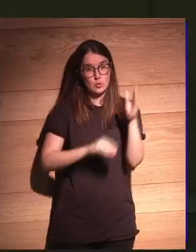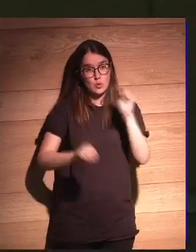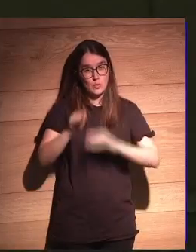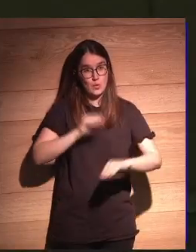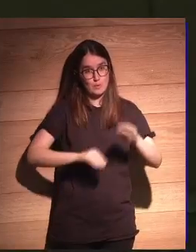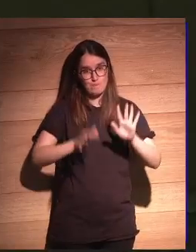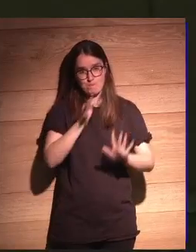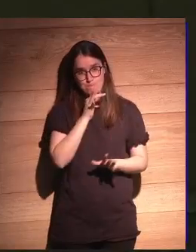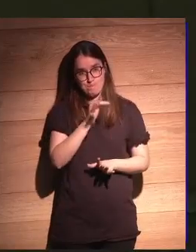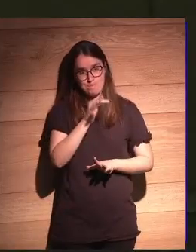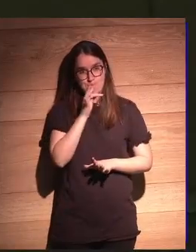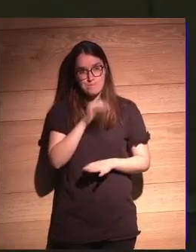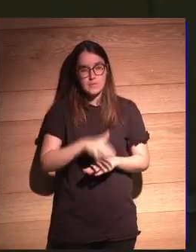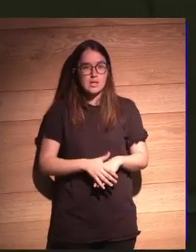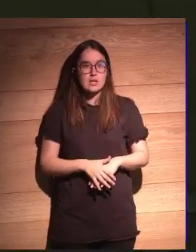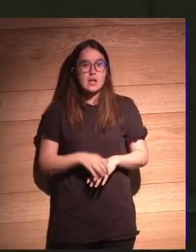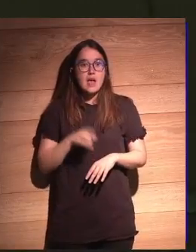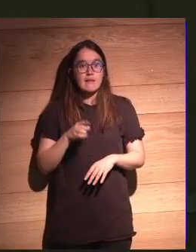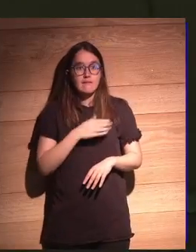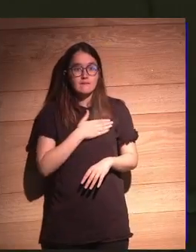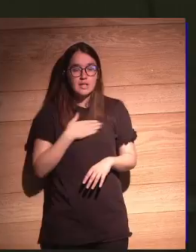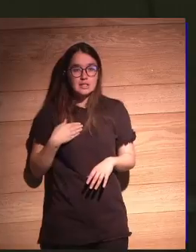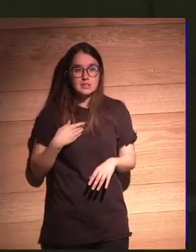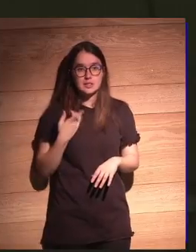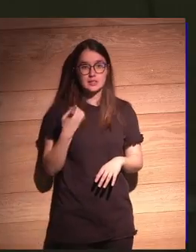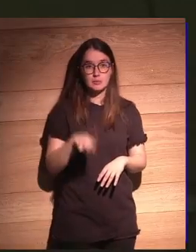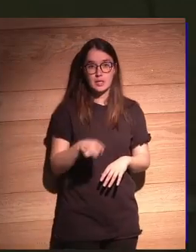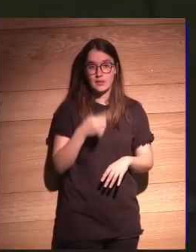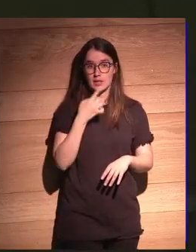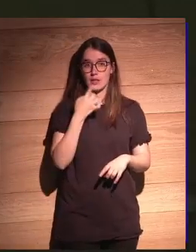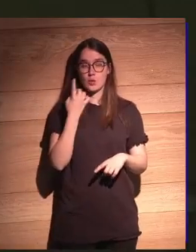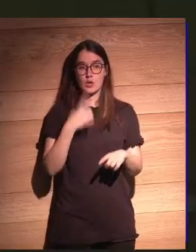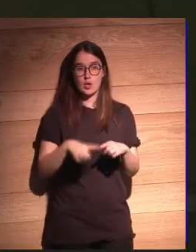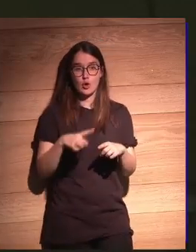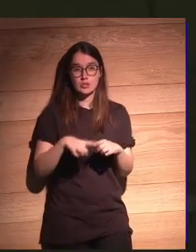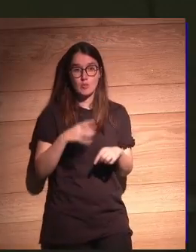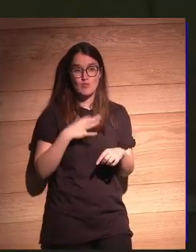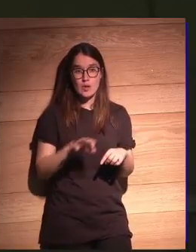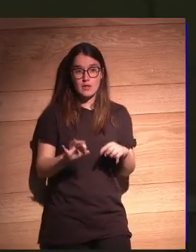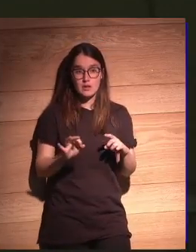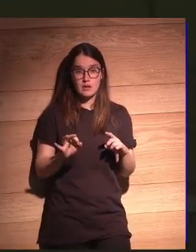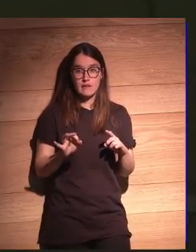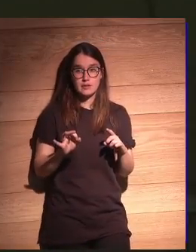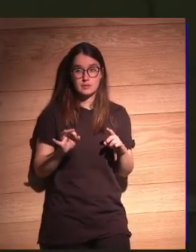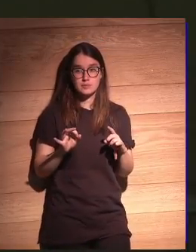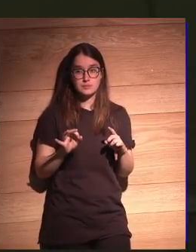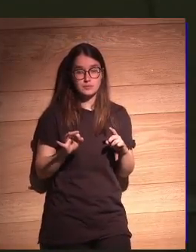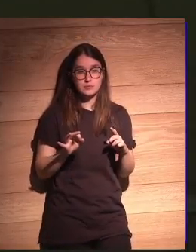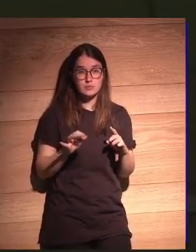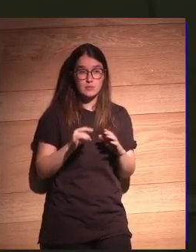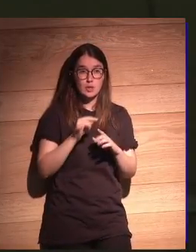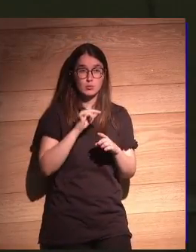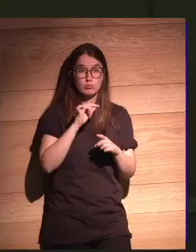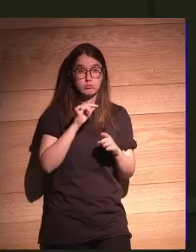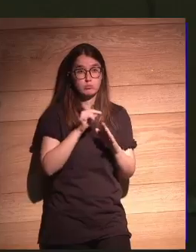it's still unresolved, and probably it's still without a solution. And I also would like to say something about this, which